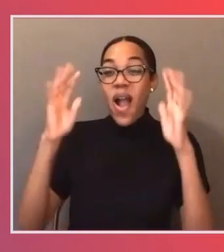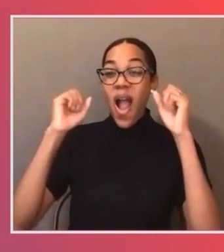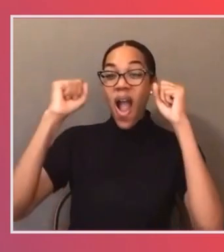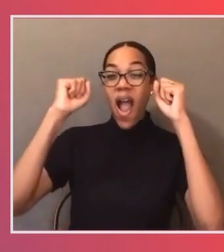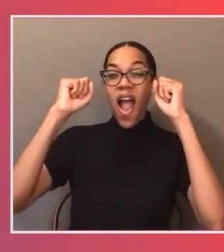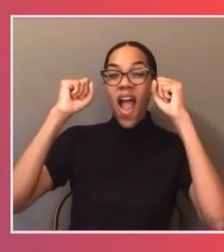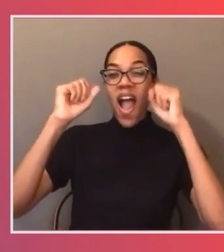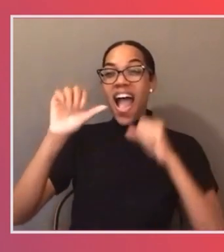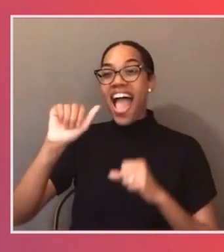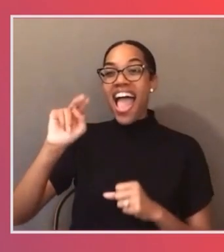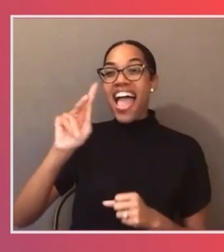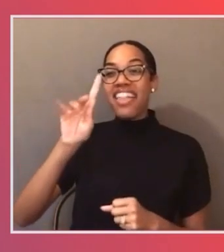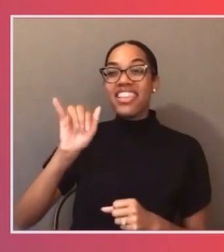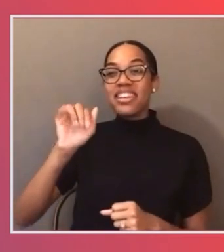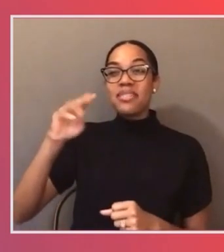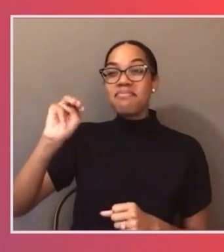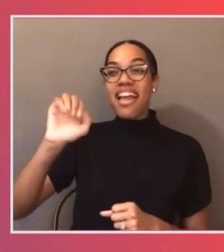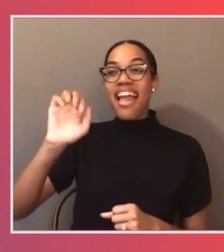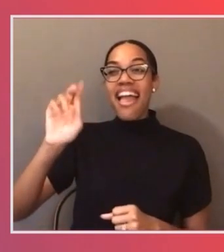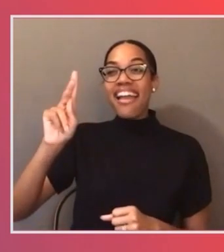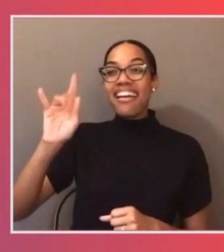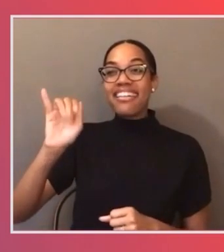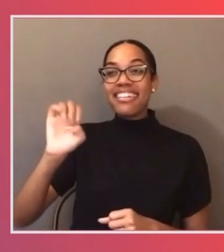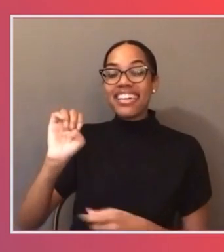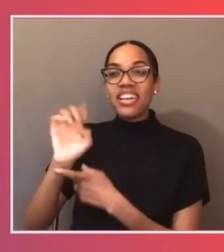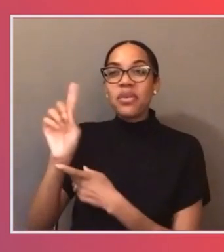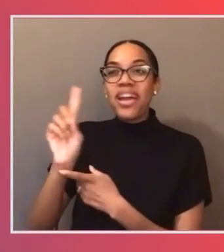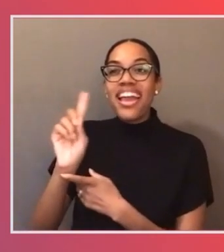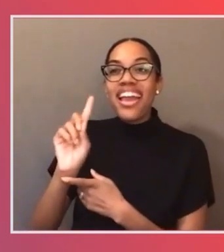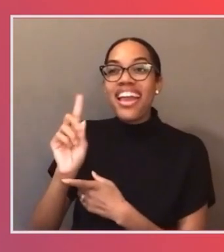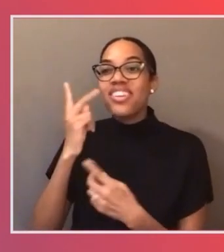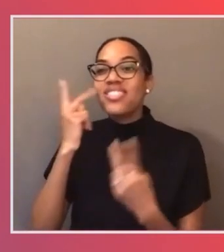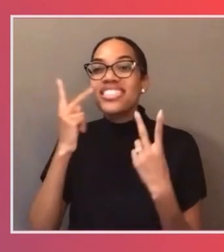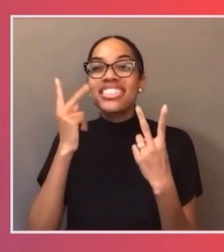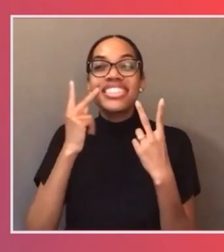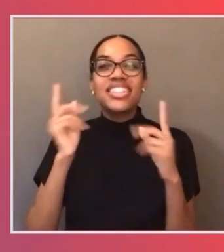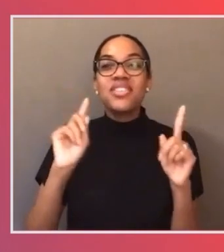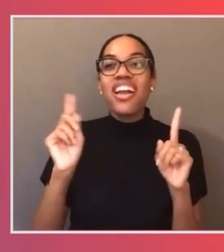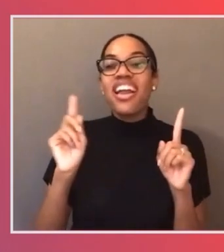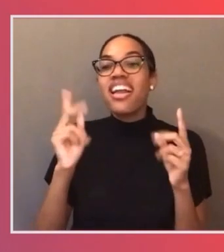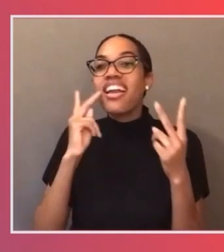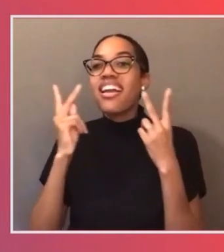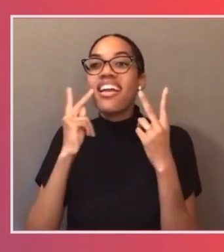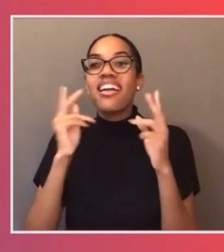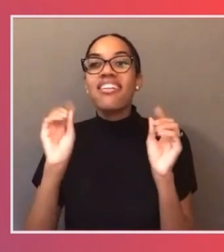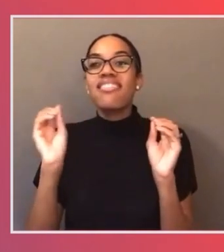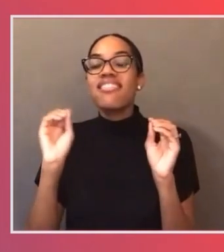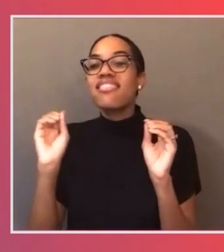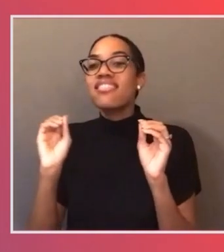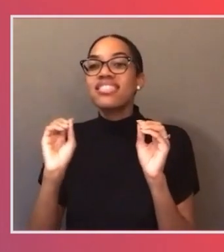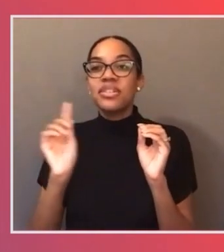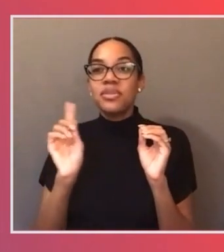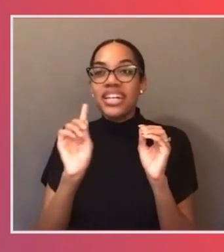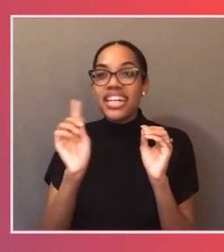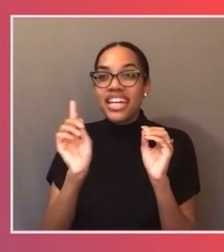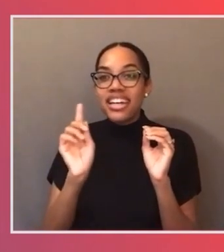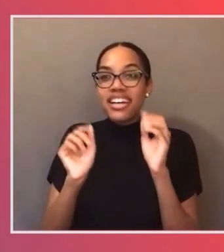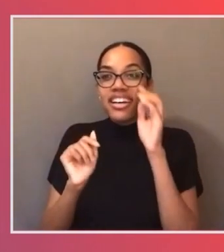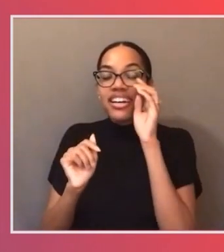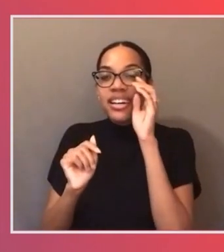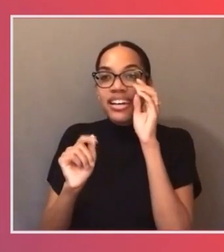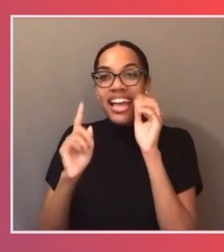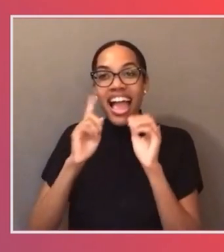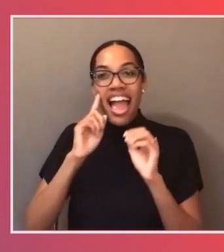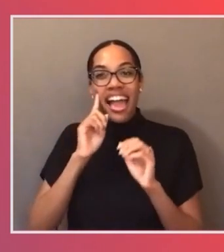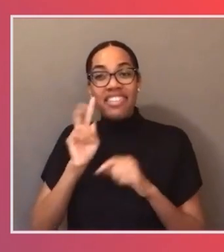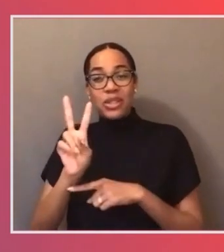Where is he? I don't see him. I don't see him. I think it's like 2 a.m. in the UK, so he might have fallen asleep on his